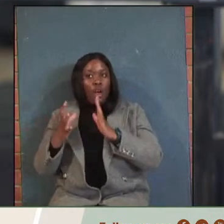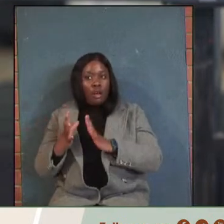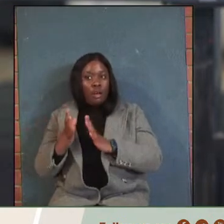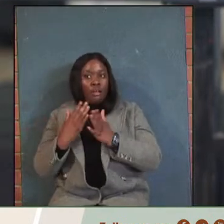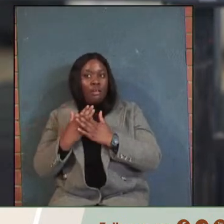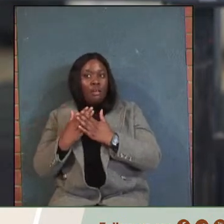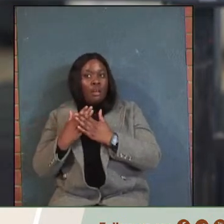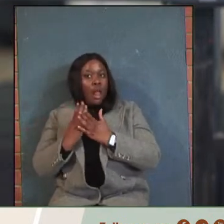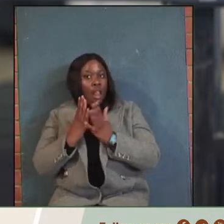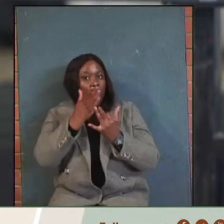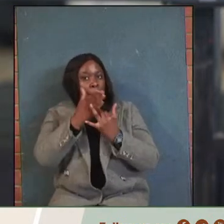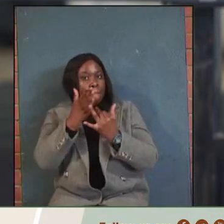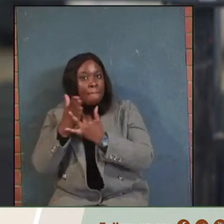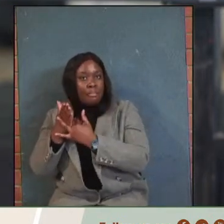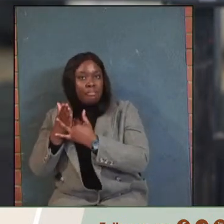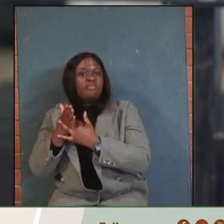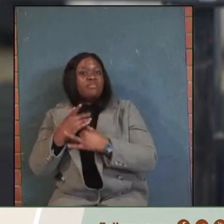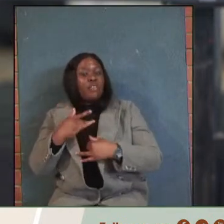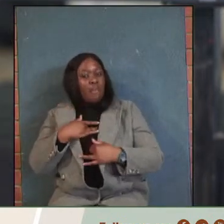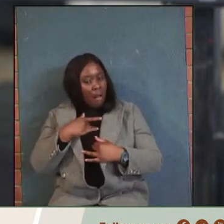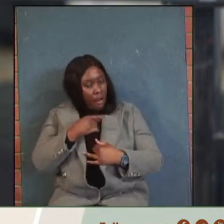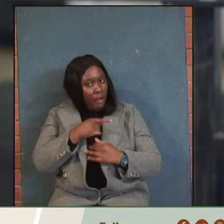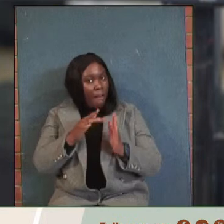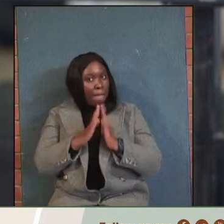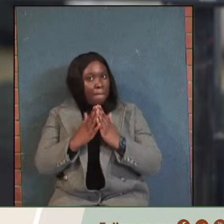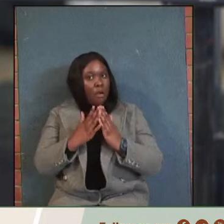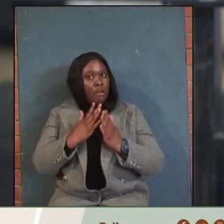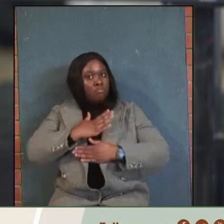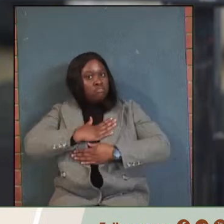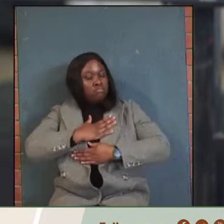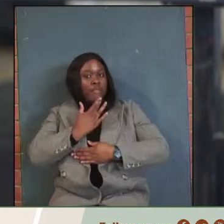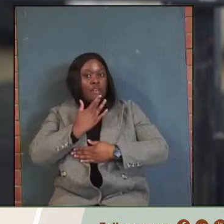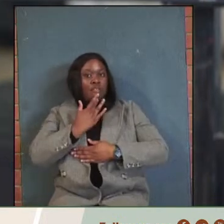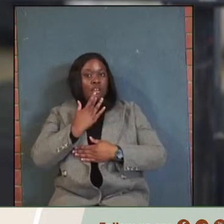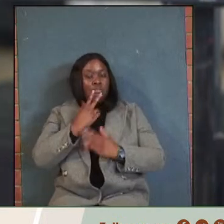but to a place where they know I can read my favorite book. We have also